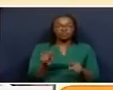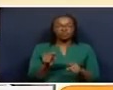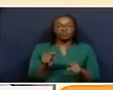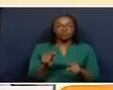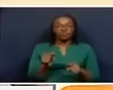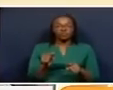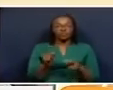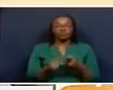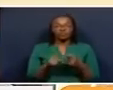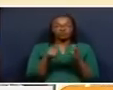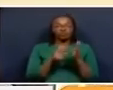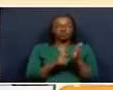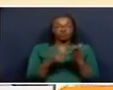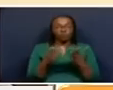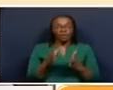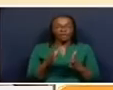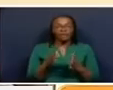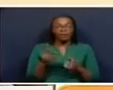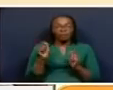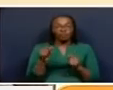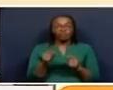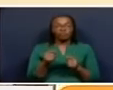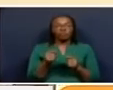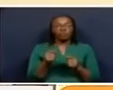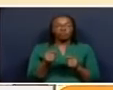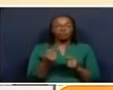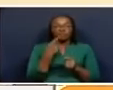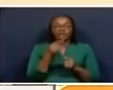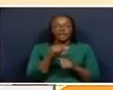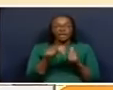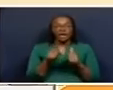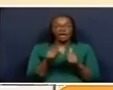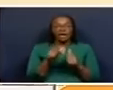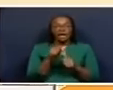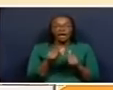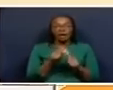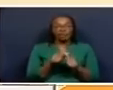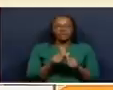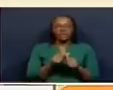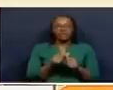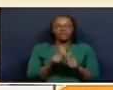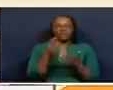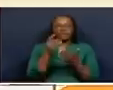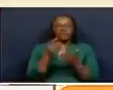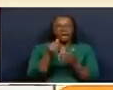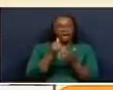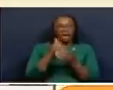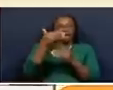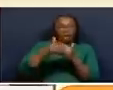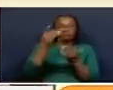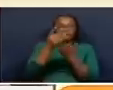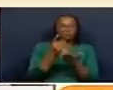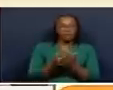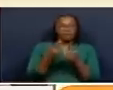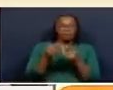rally. Mm. They can only be articulated at a debate or at a town hall meeting. So going forward, when we mature, and